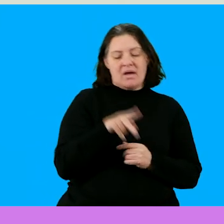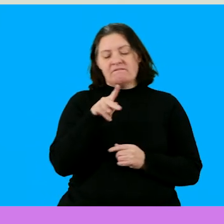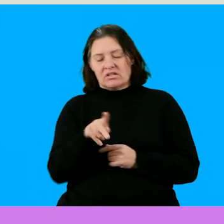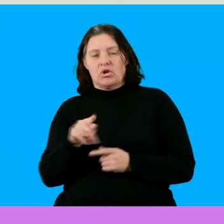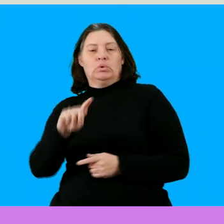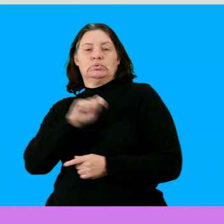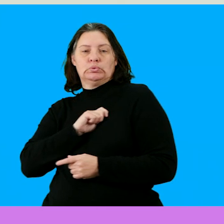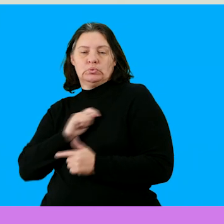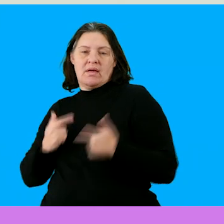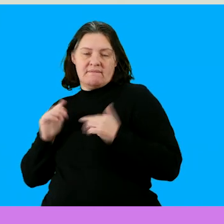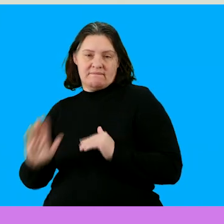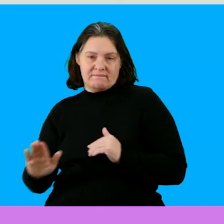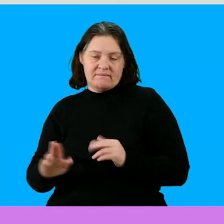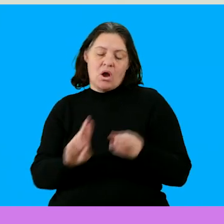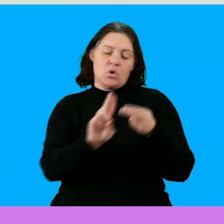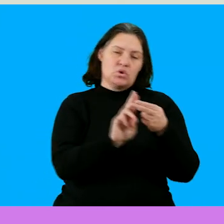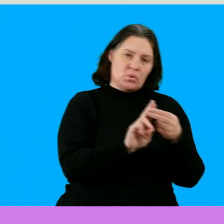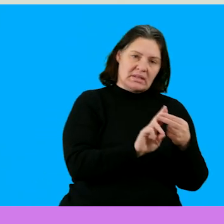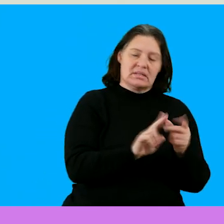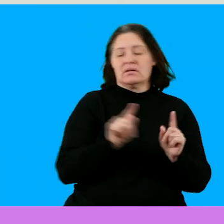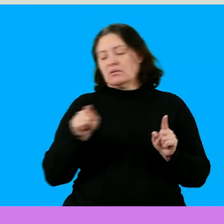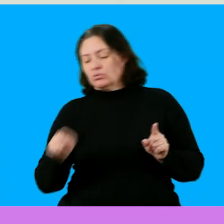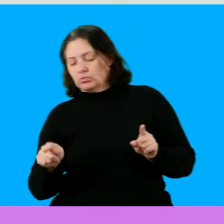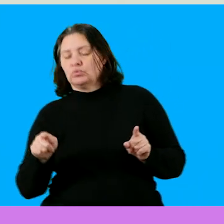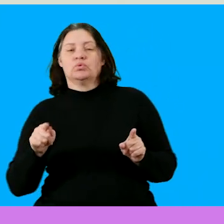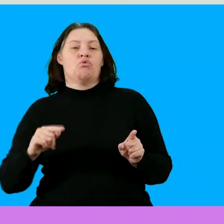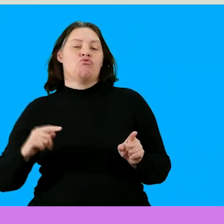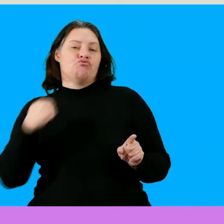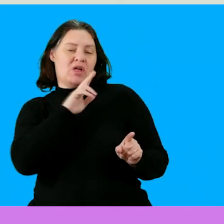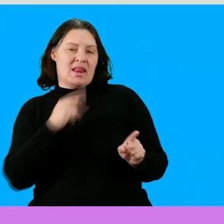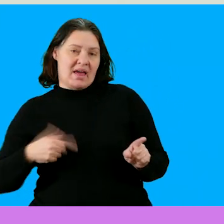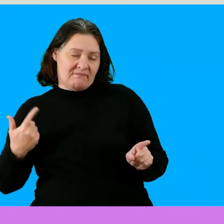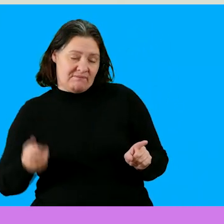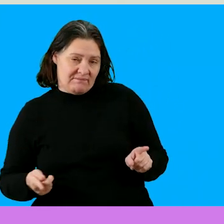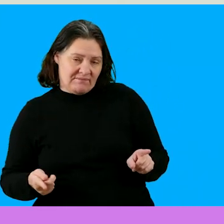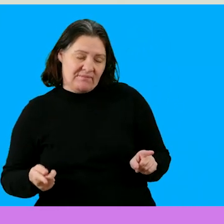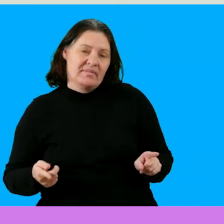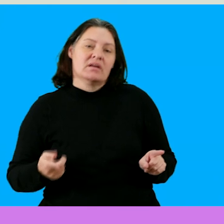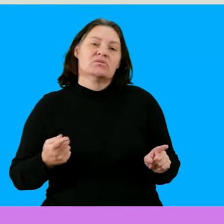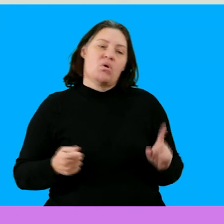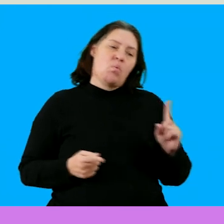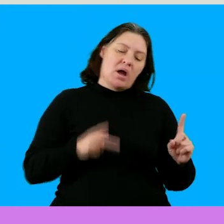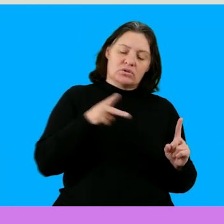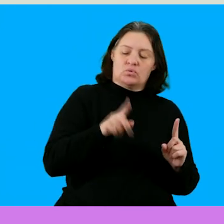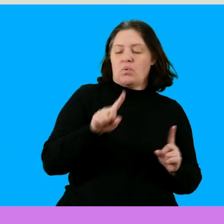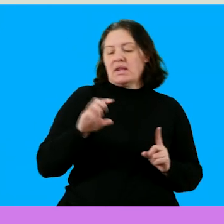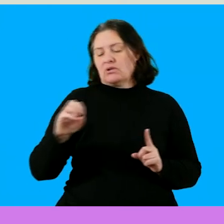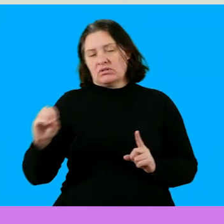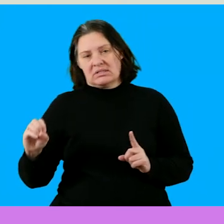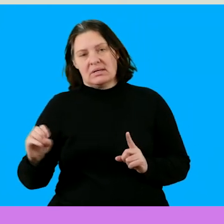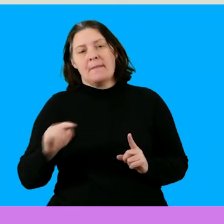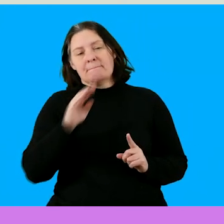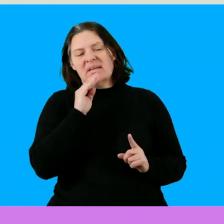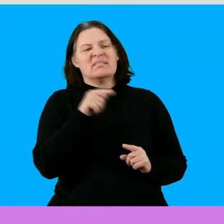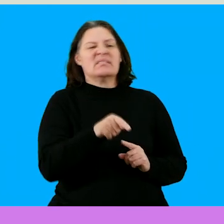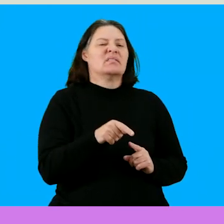map versus your reality, where we have a unit is to the reality, right? So 1:500, for example, where